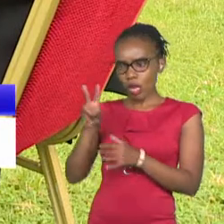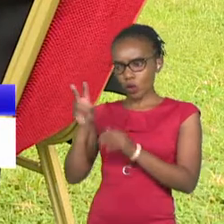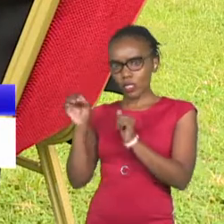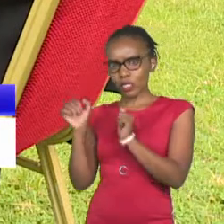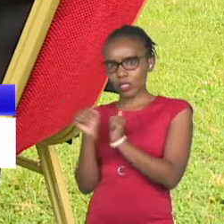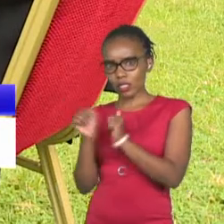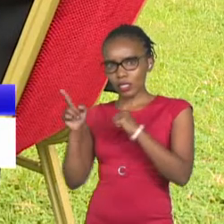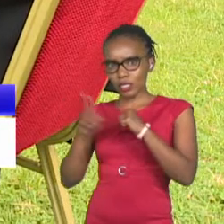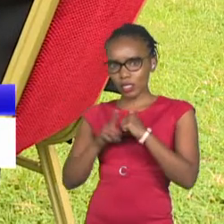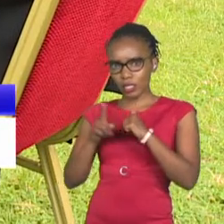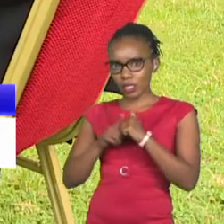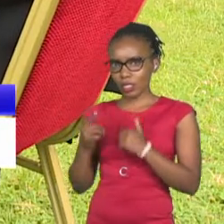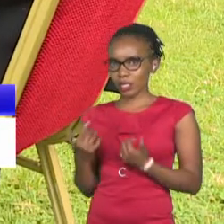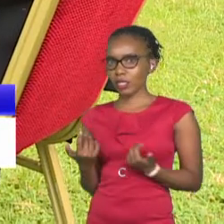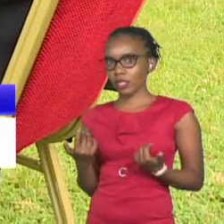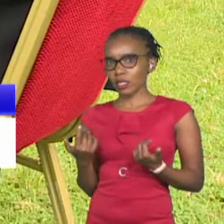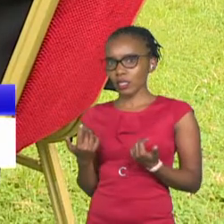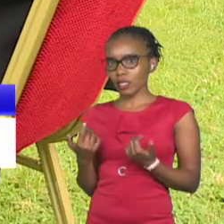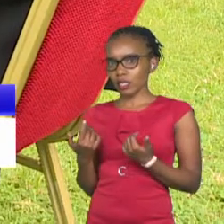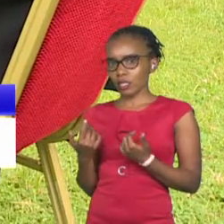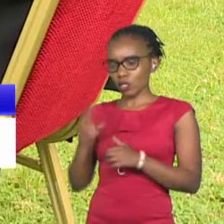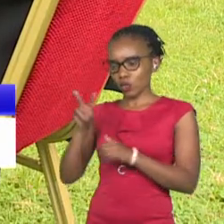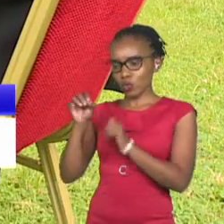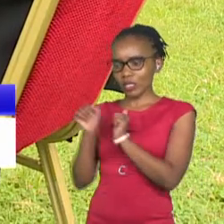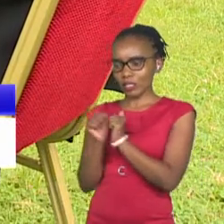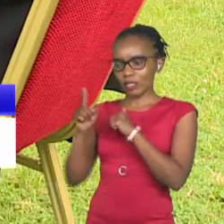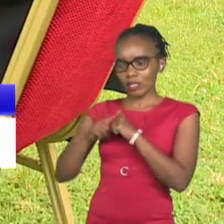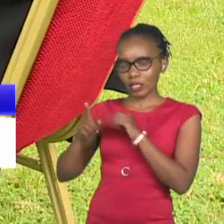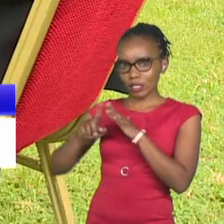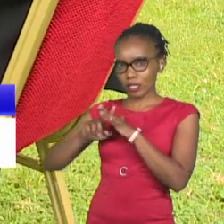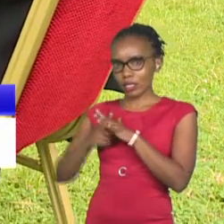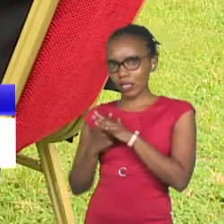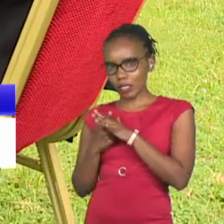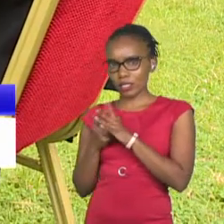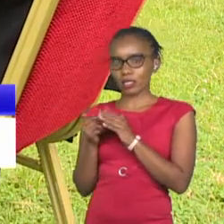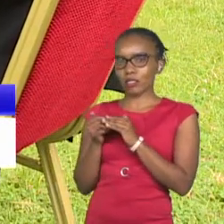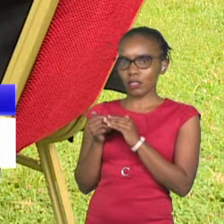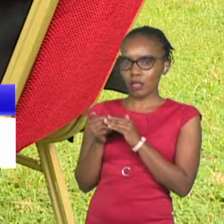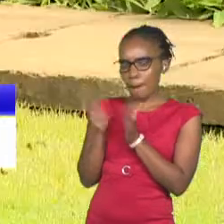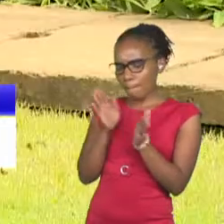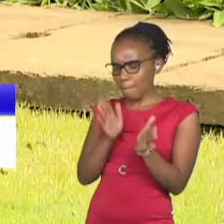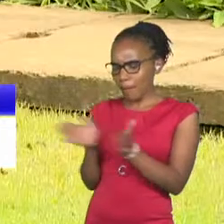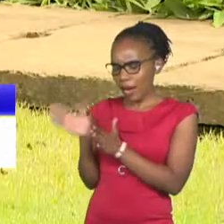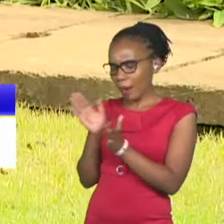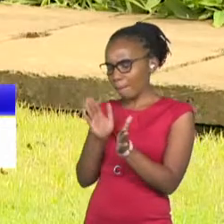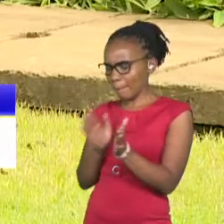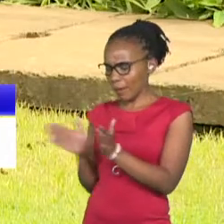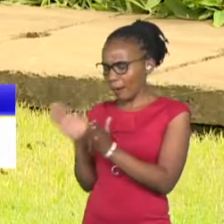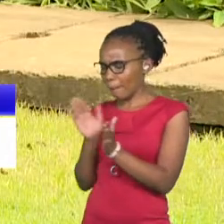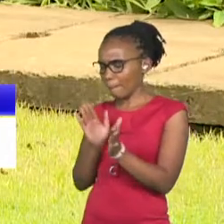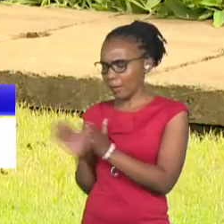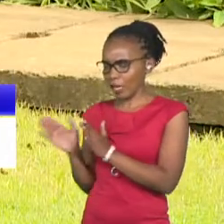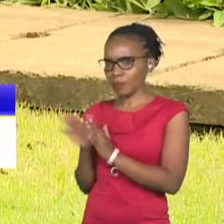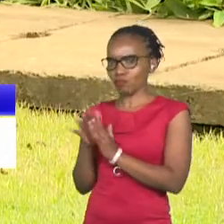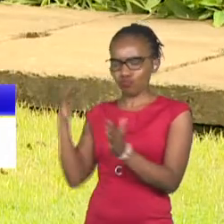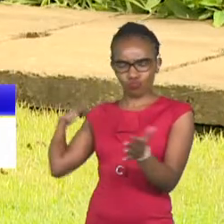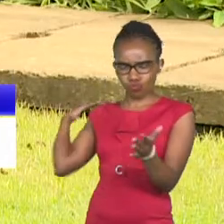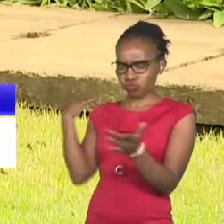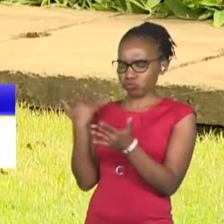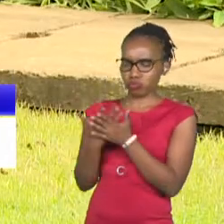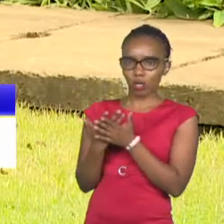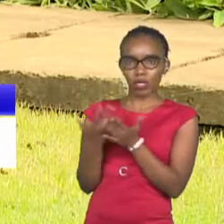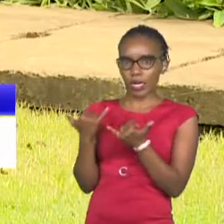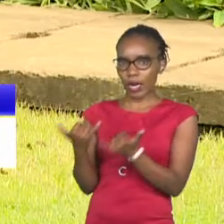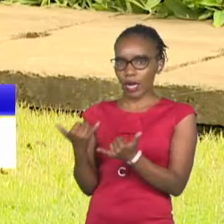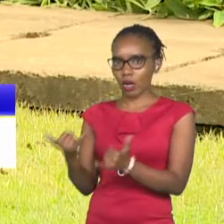2016, we have been in this game since 2016. We've been structuring deals from then till now,